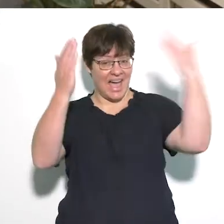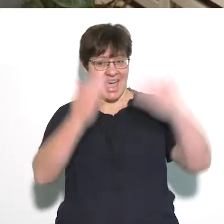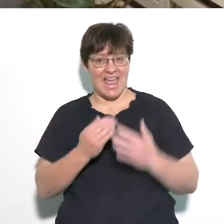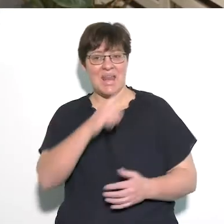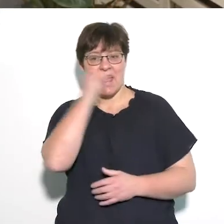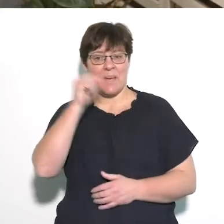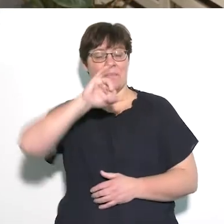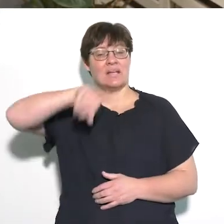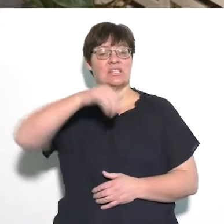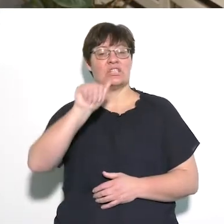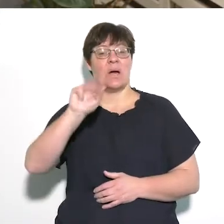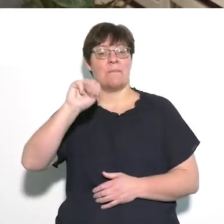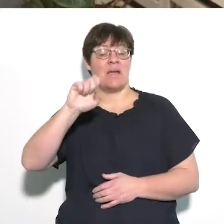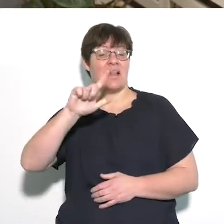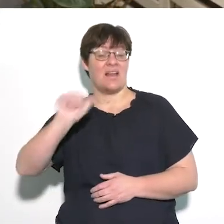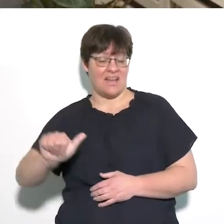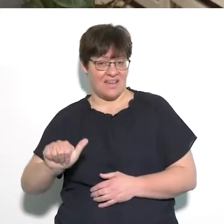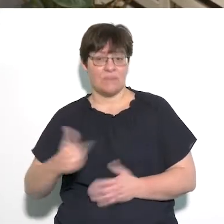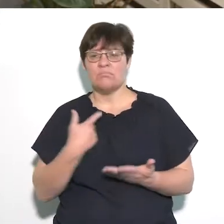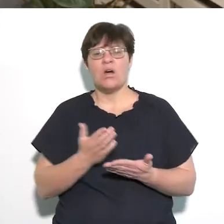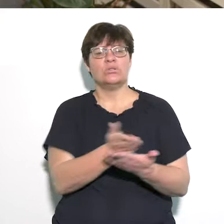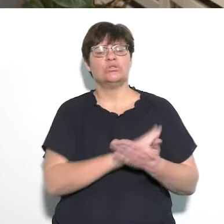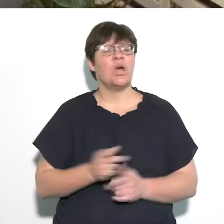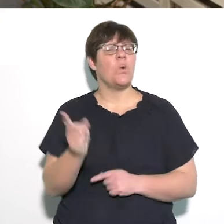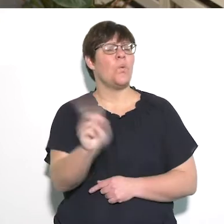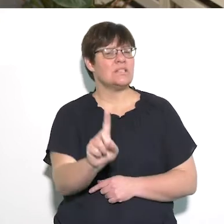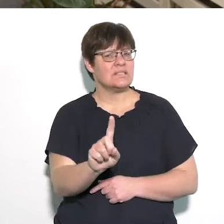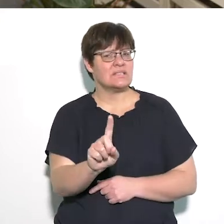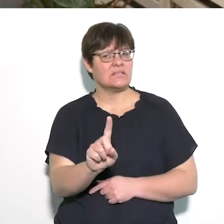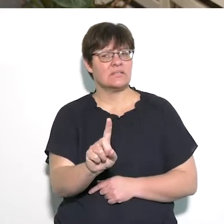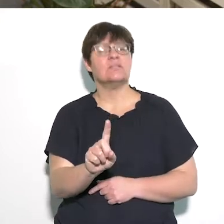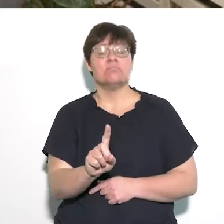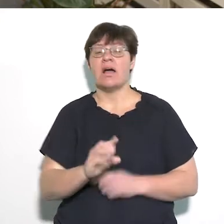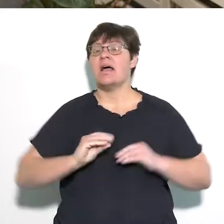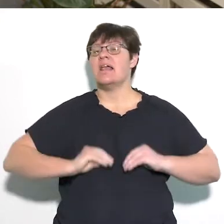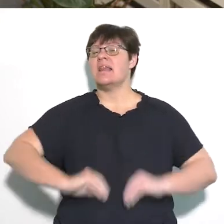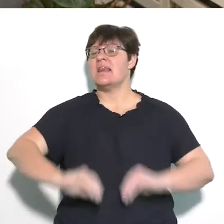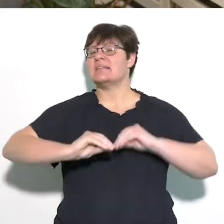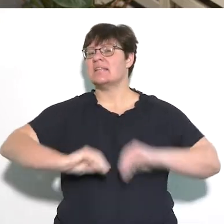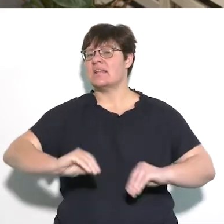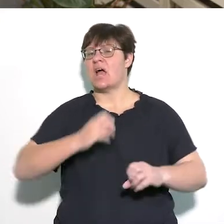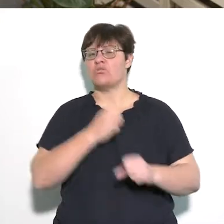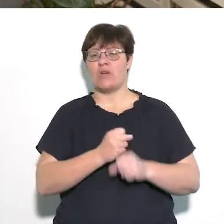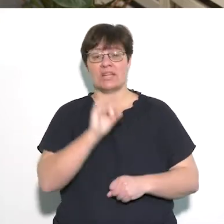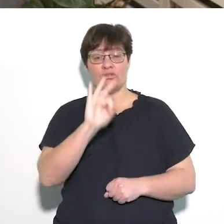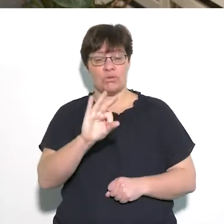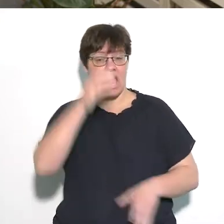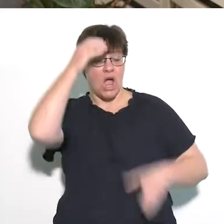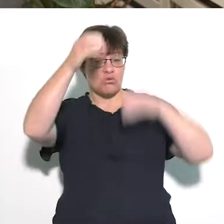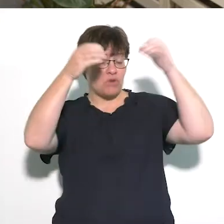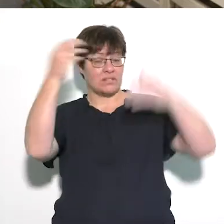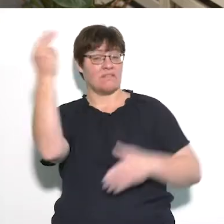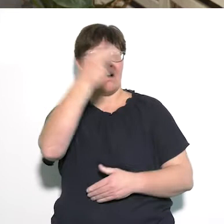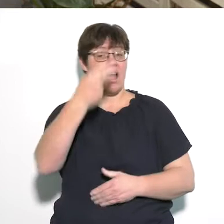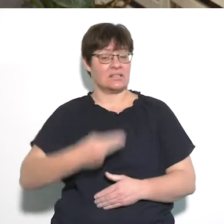Hi, I'm Jamela Kosa, and today I'll be sharing with you how to make a lesson for a grade 3 creative art